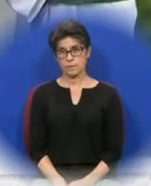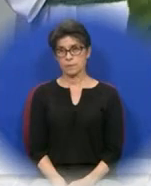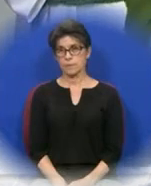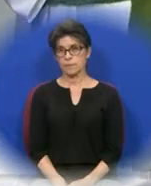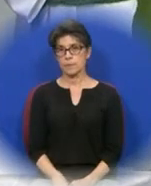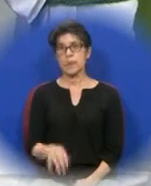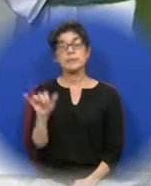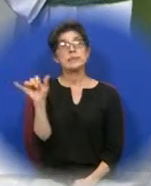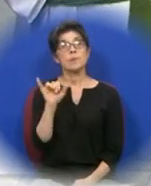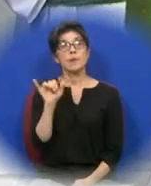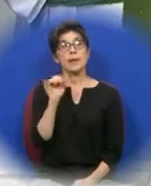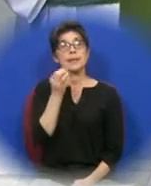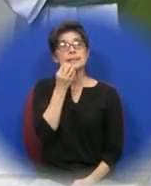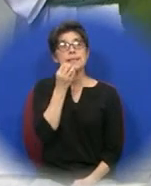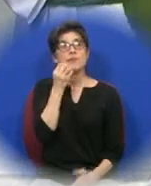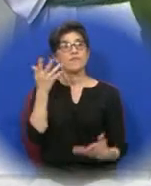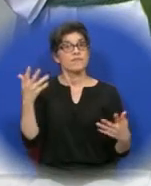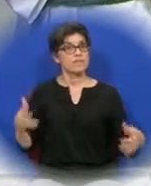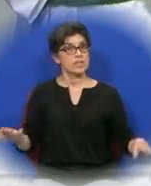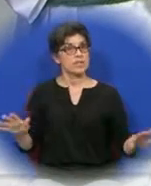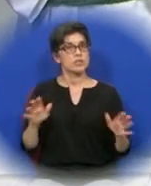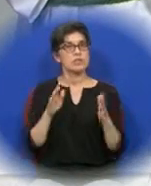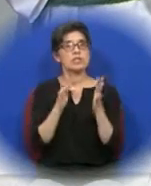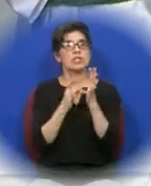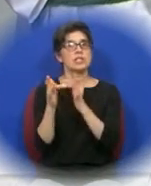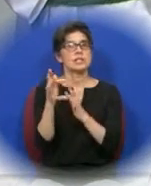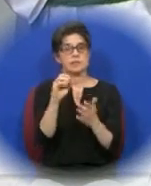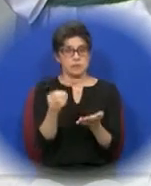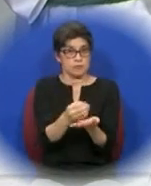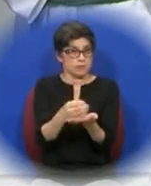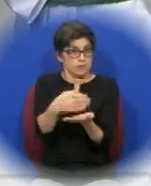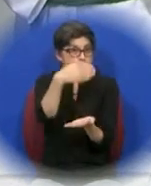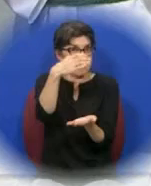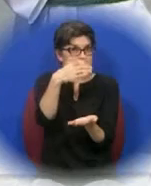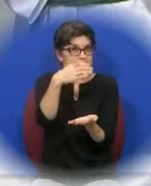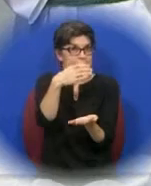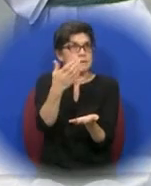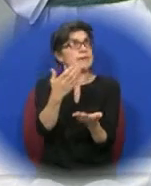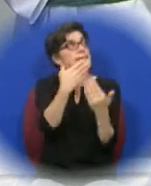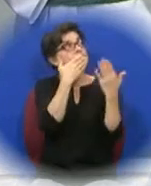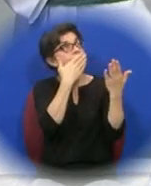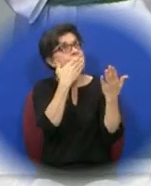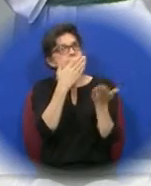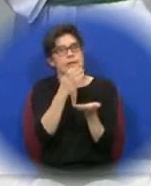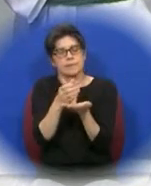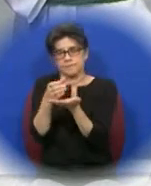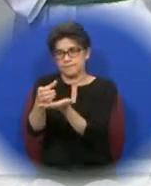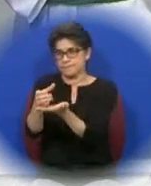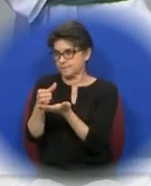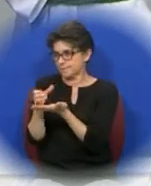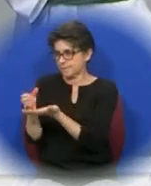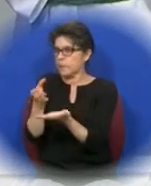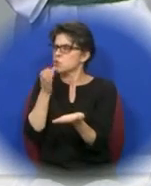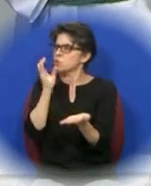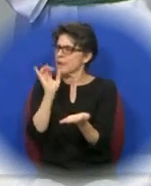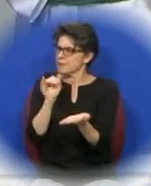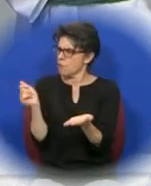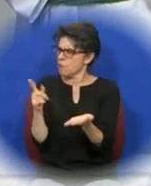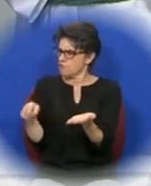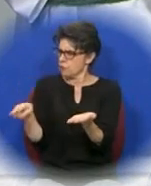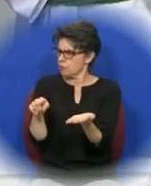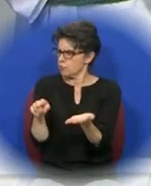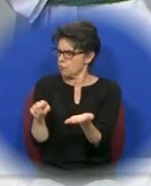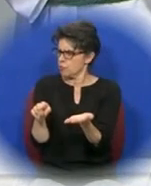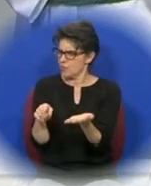In a similar way, when supper was ended, he took the chalice, and once more giving thanks, he gave it to his disciples, saying, "Take this, all of you, and drink from